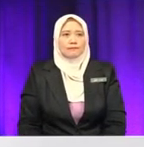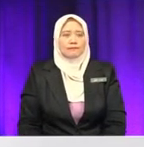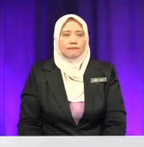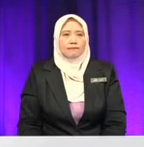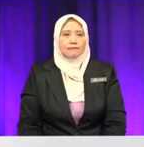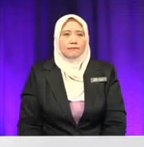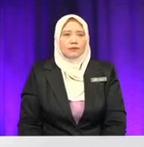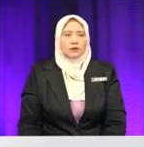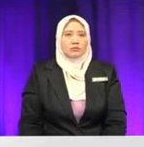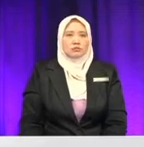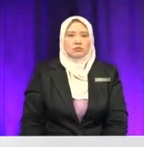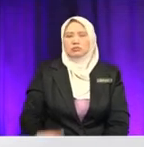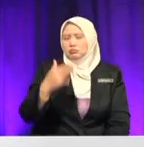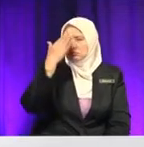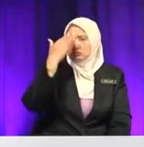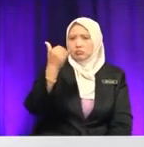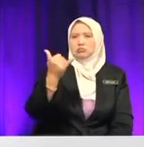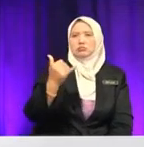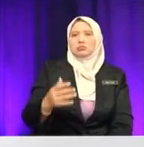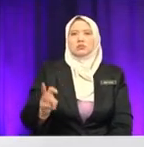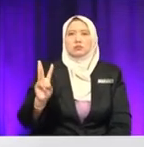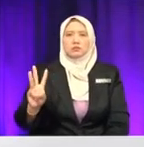Why, madam? Okay, so what's your question, Faisal?